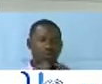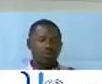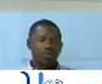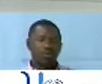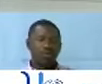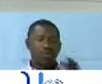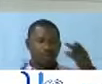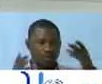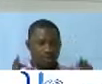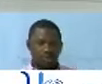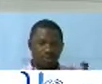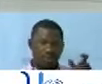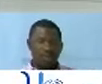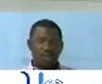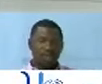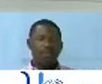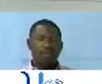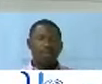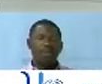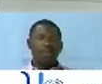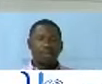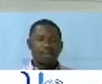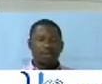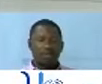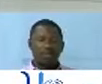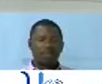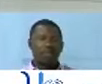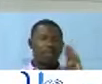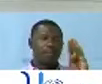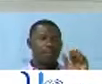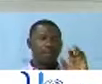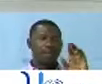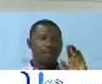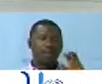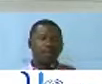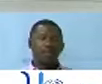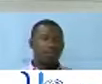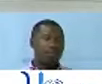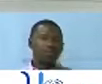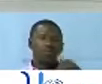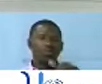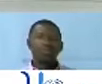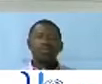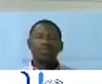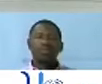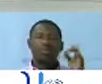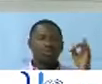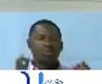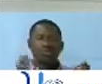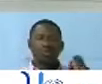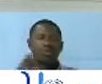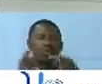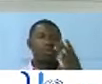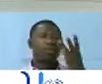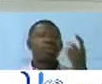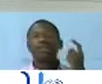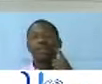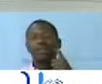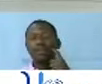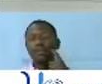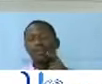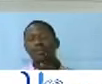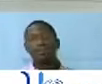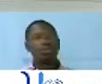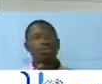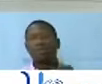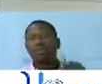resolution of the bar we will not be in court for 3 days. Way li nga xamné ni moy liñ jox nak judiciaire wi né li xelat bi